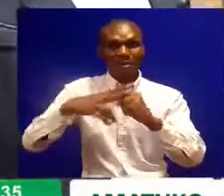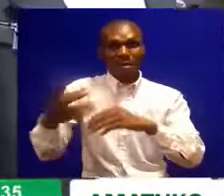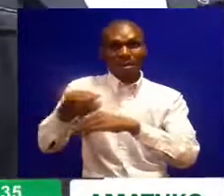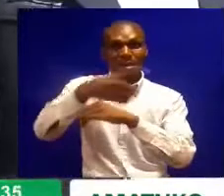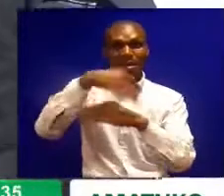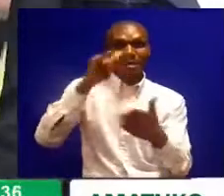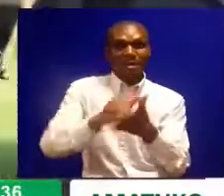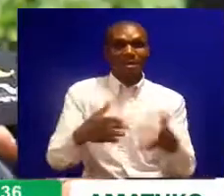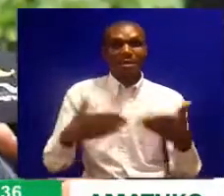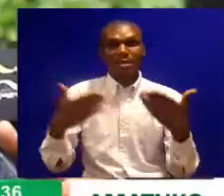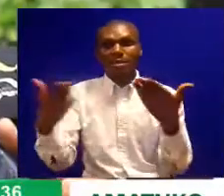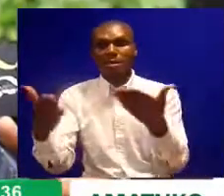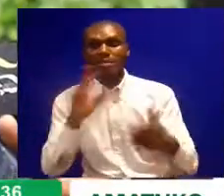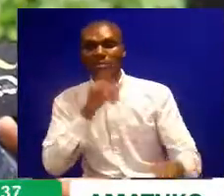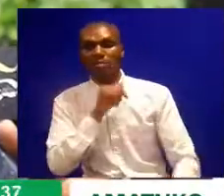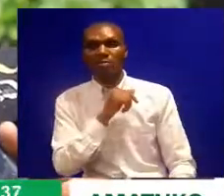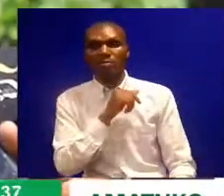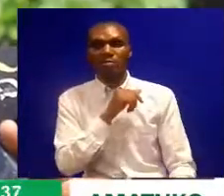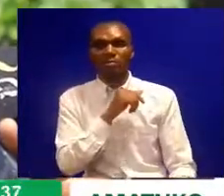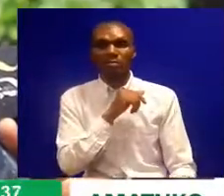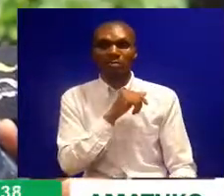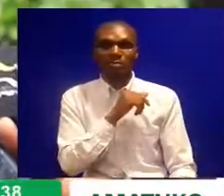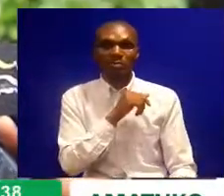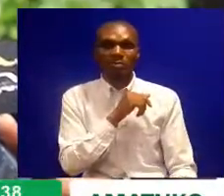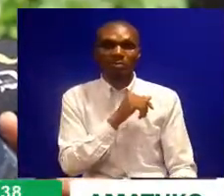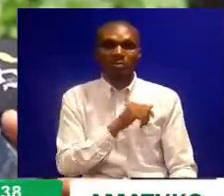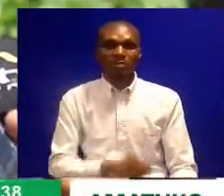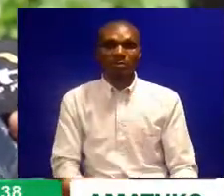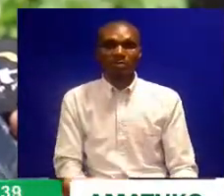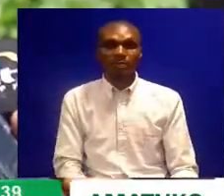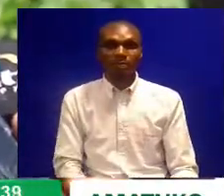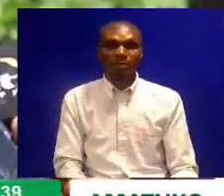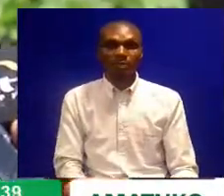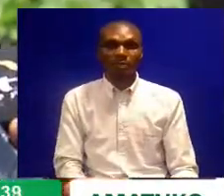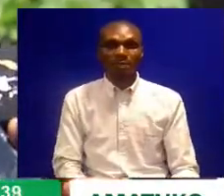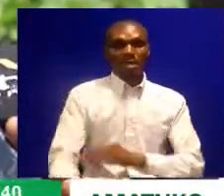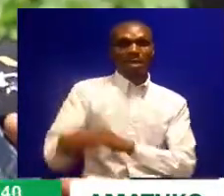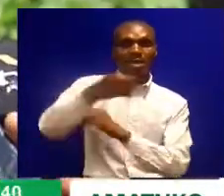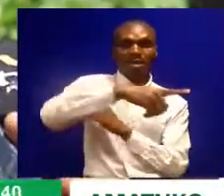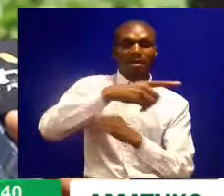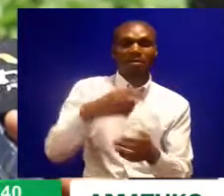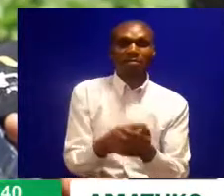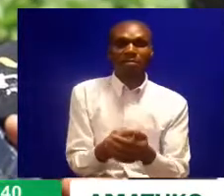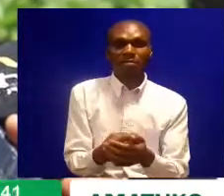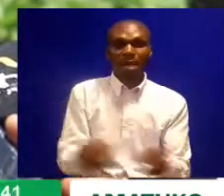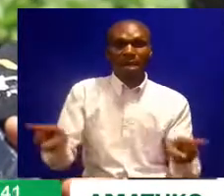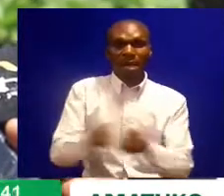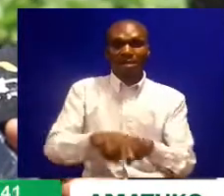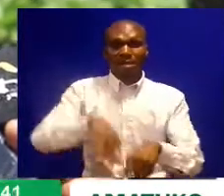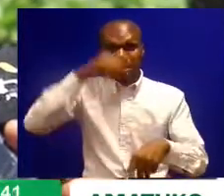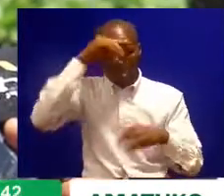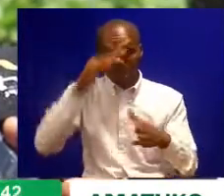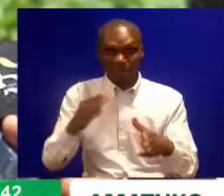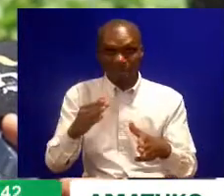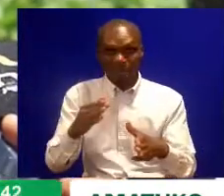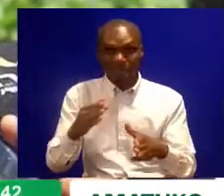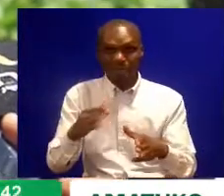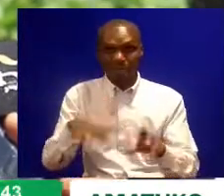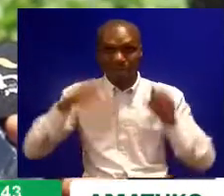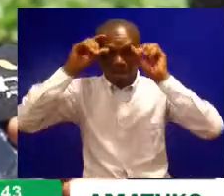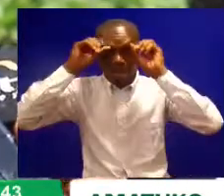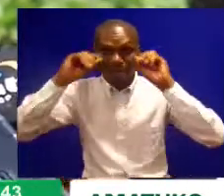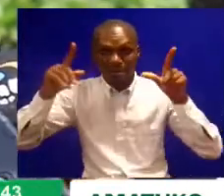baite konyara ko era the ultimatum is that day when the government will awaken